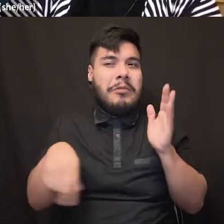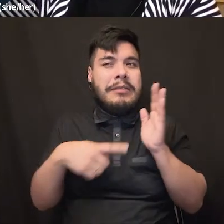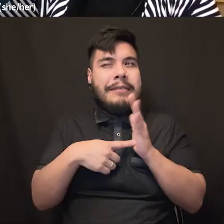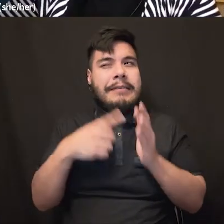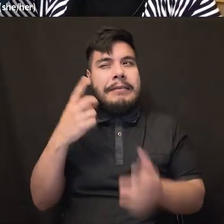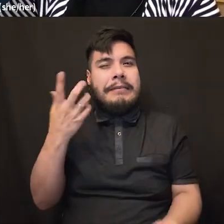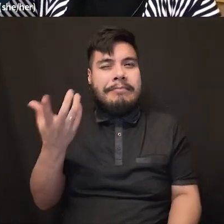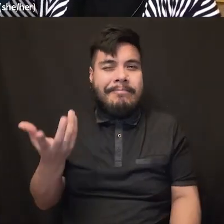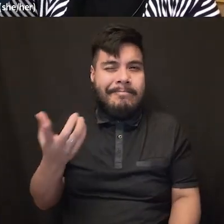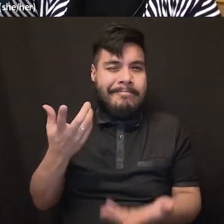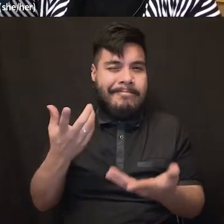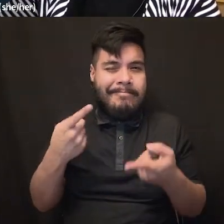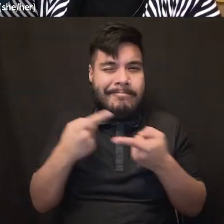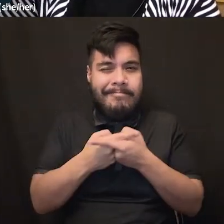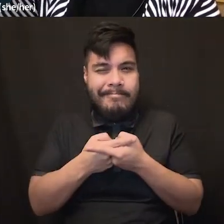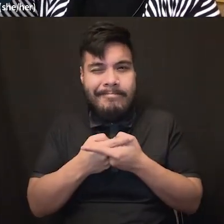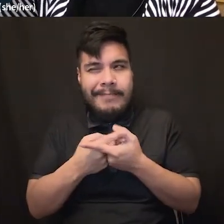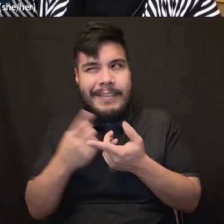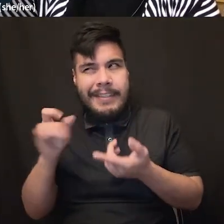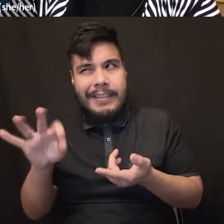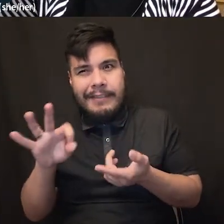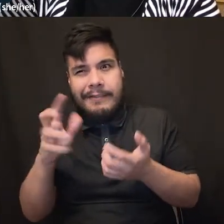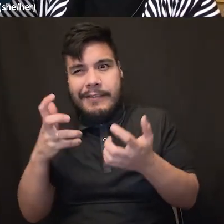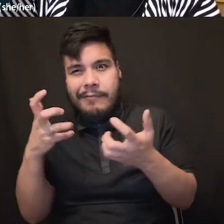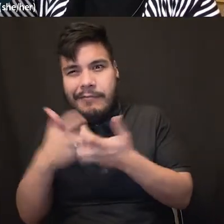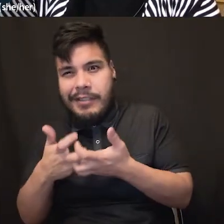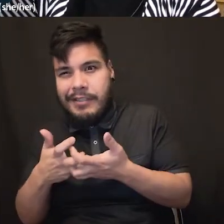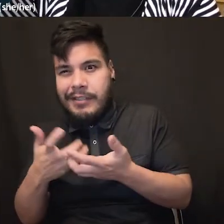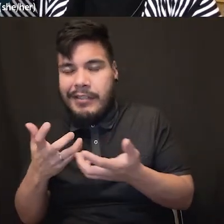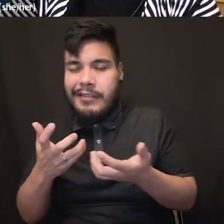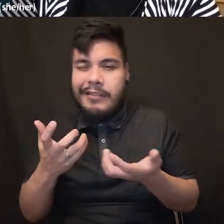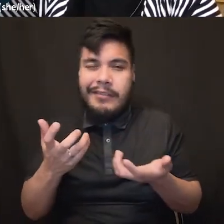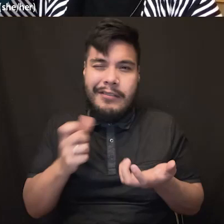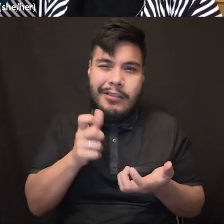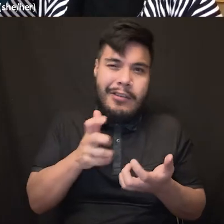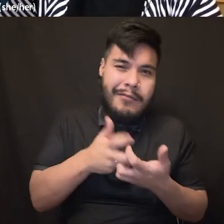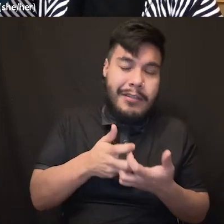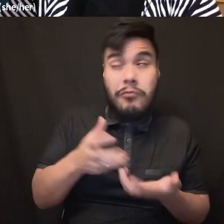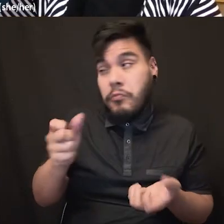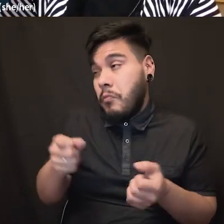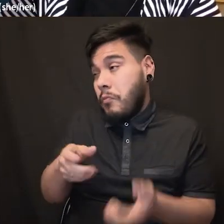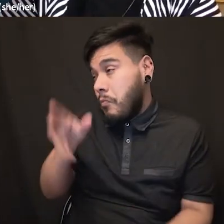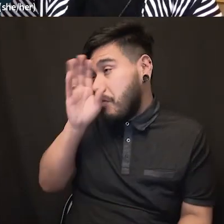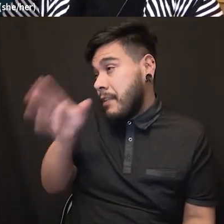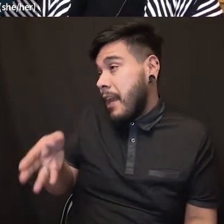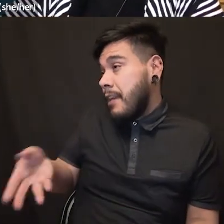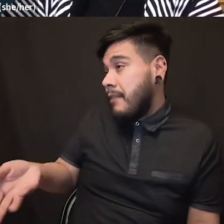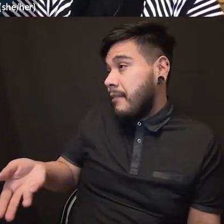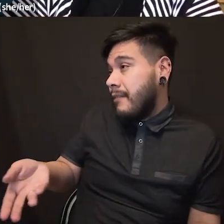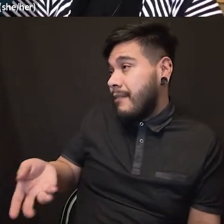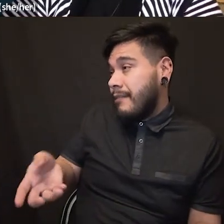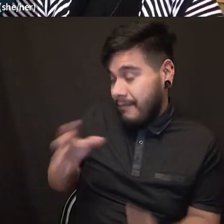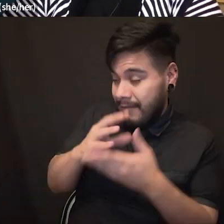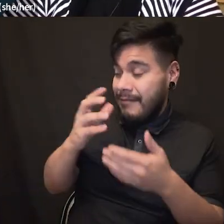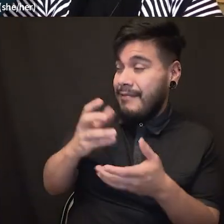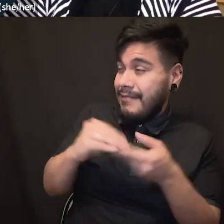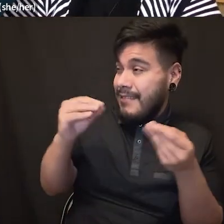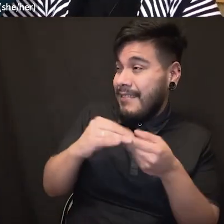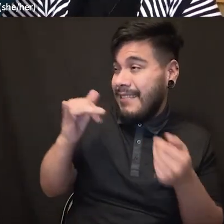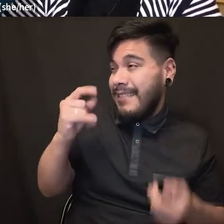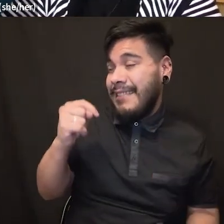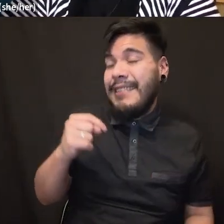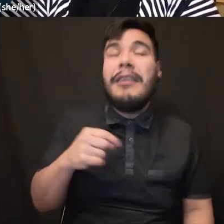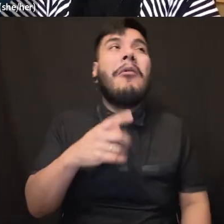of what she should be playing, or I don't know. It's a you funny can say thing. It. Well, the funny thing is that like I felt